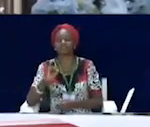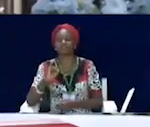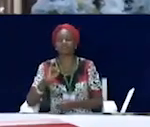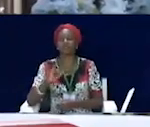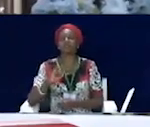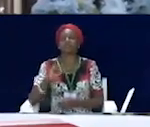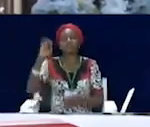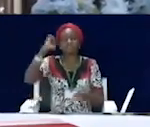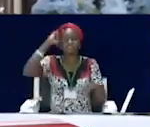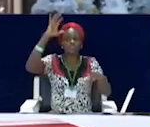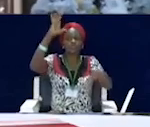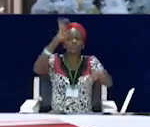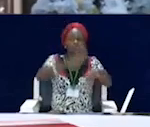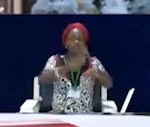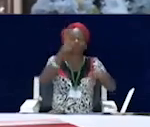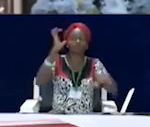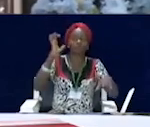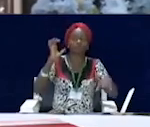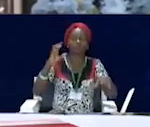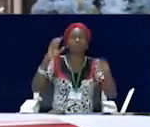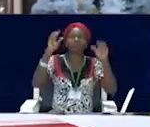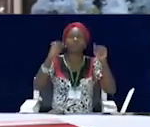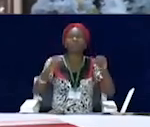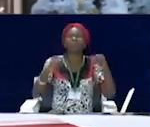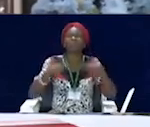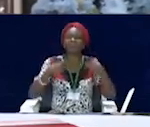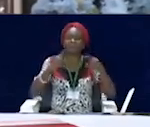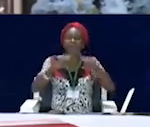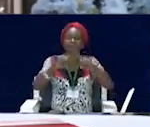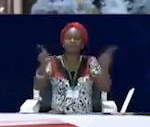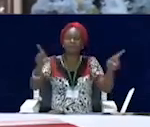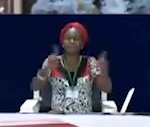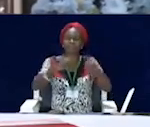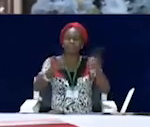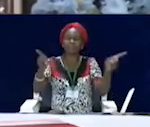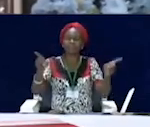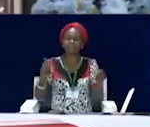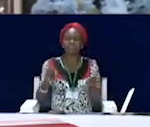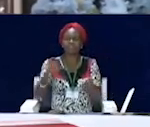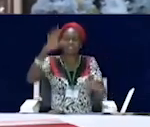His touch can have various effects.